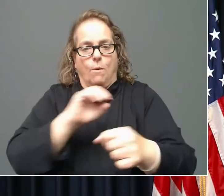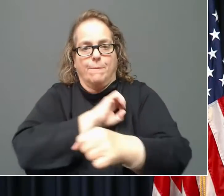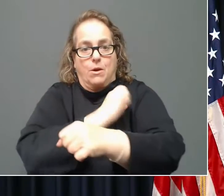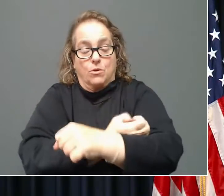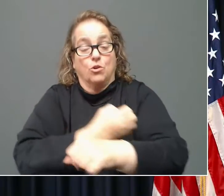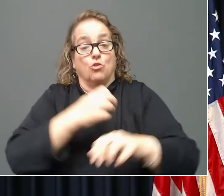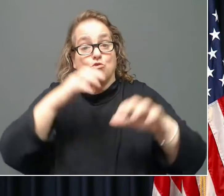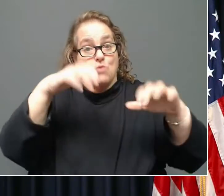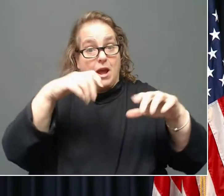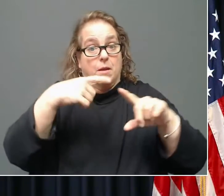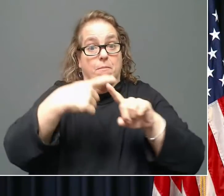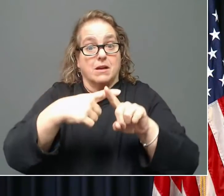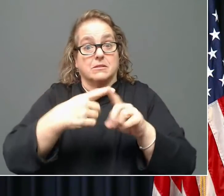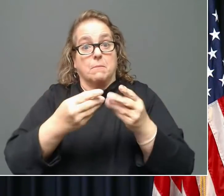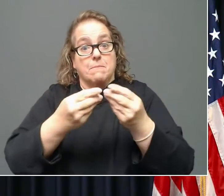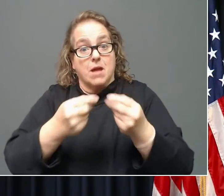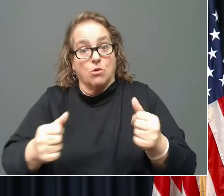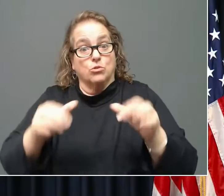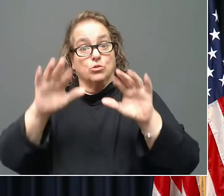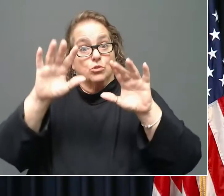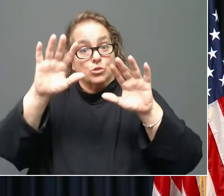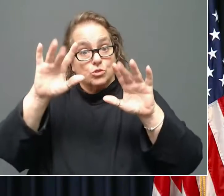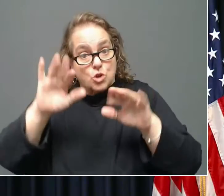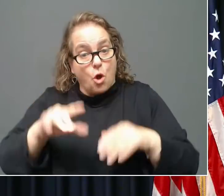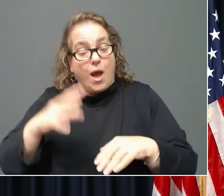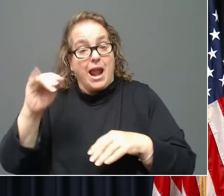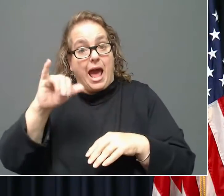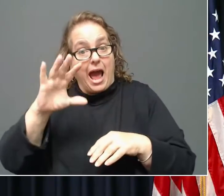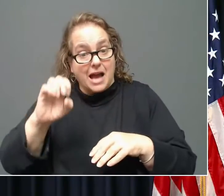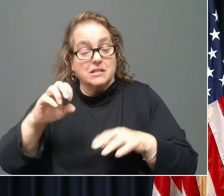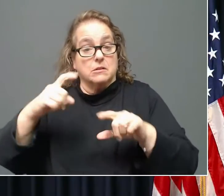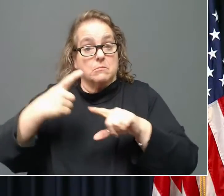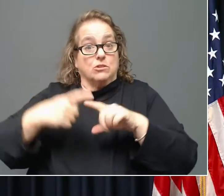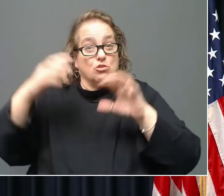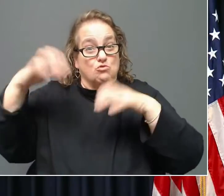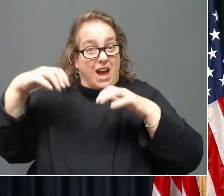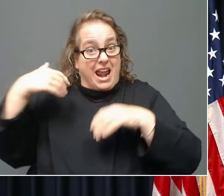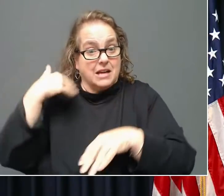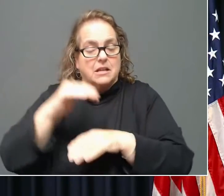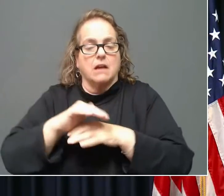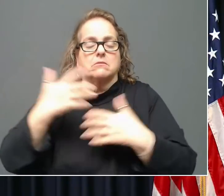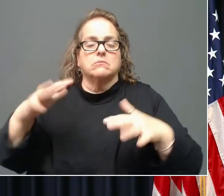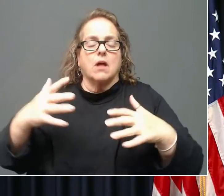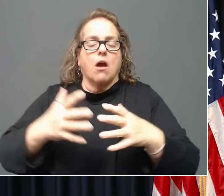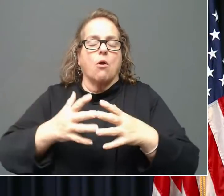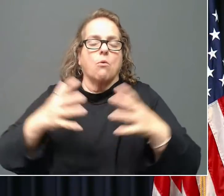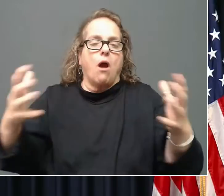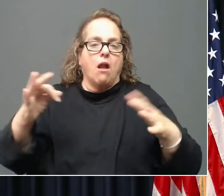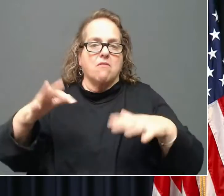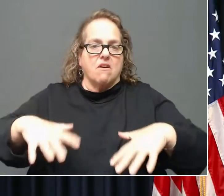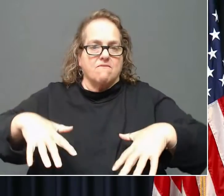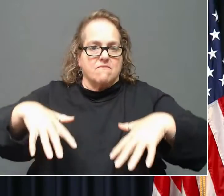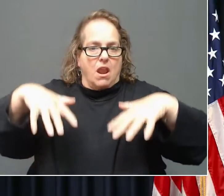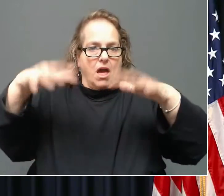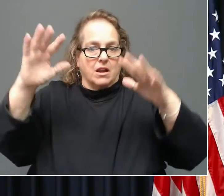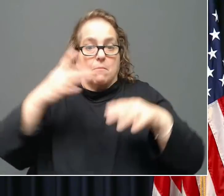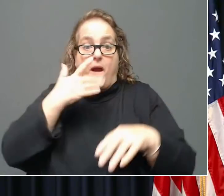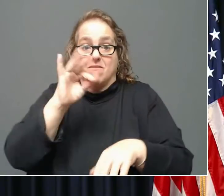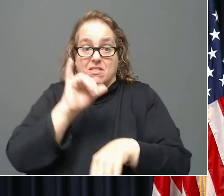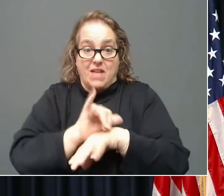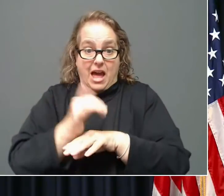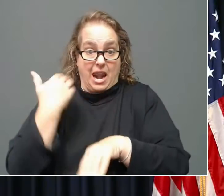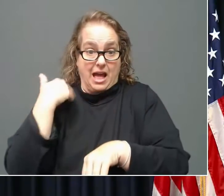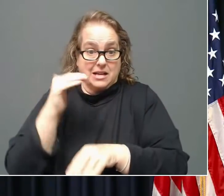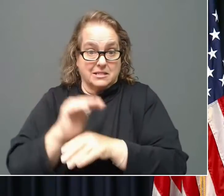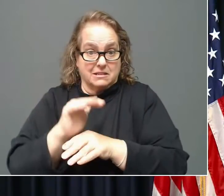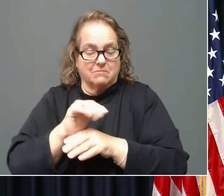and ice has led to widespread flooding. Because of that, last night I declared a state of emergency.